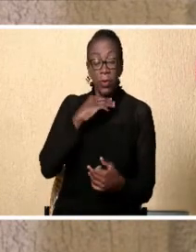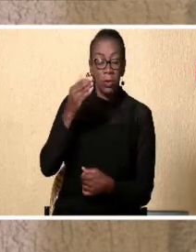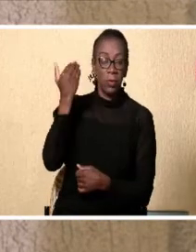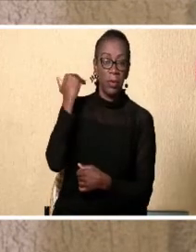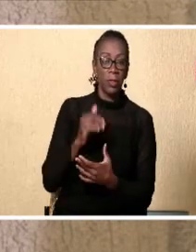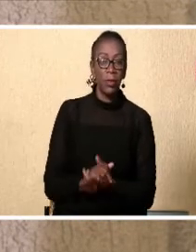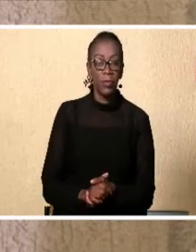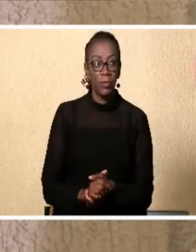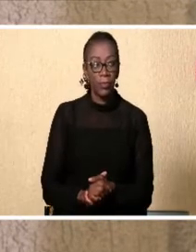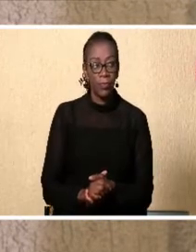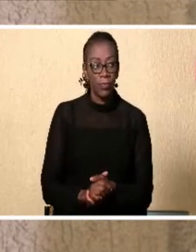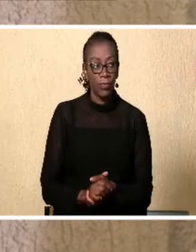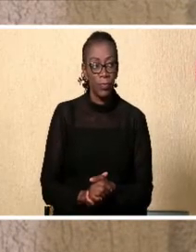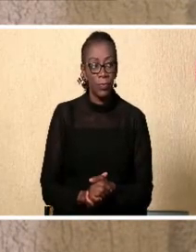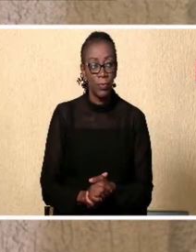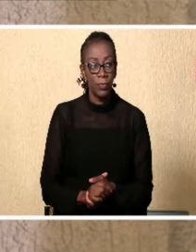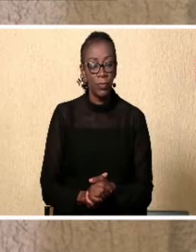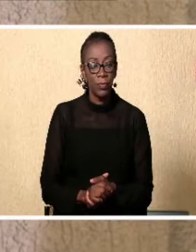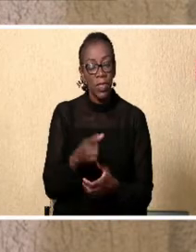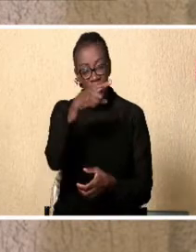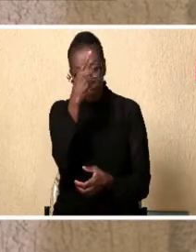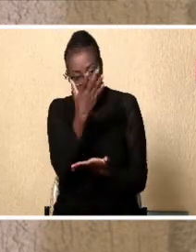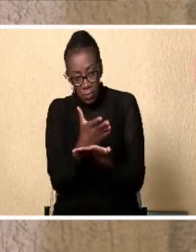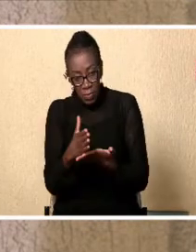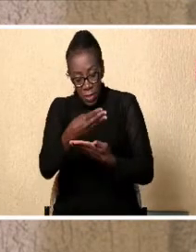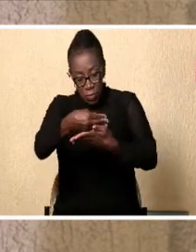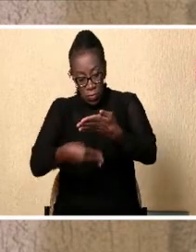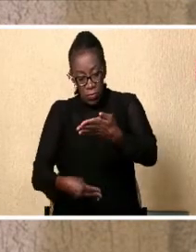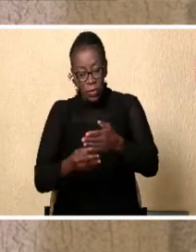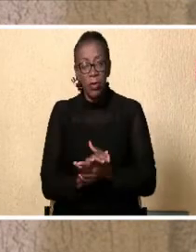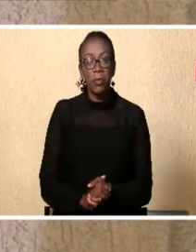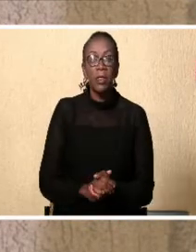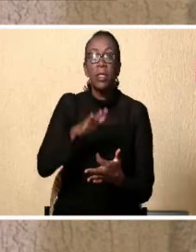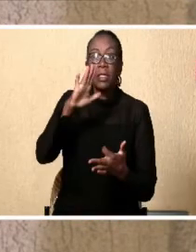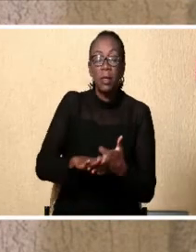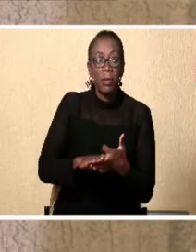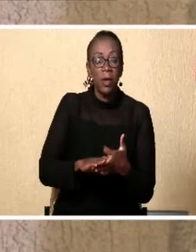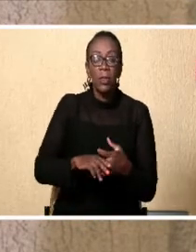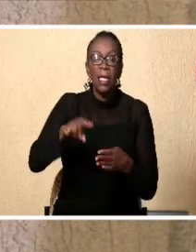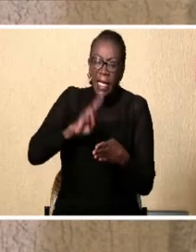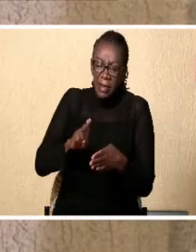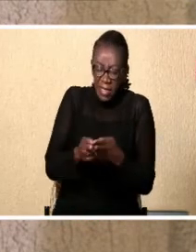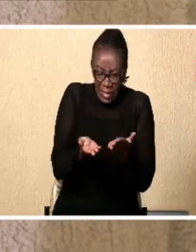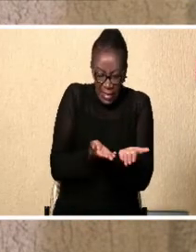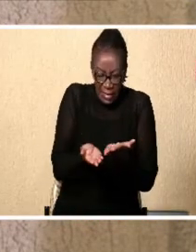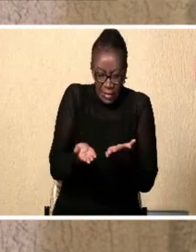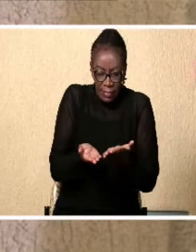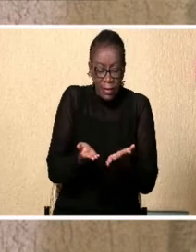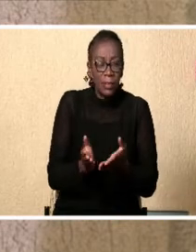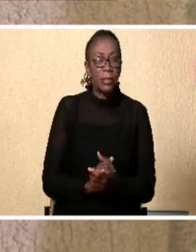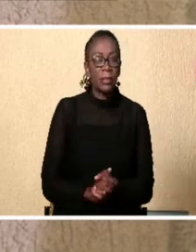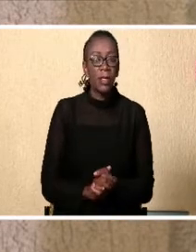have Annex B, Part 1 and Part 2. Part 1 is the one that looks at essential services, and that one is very easy. All those essential services that